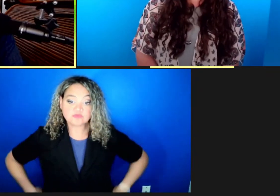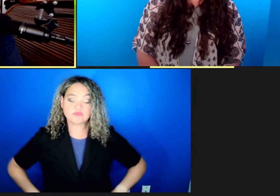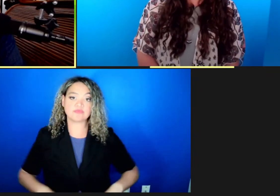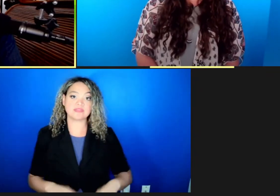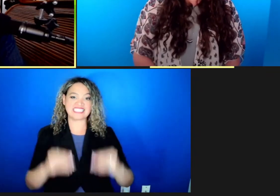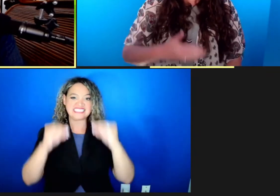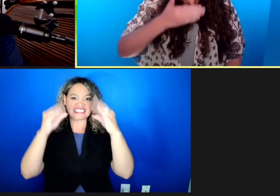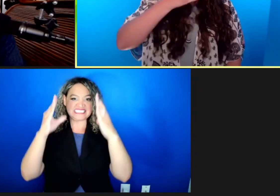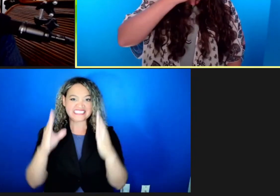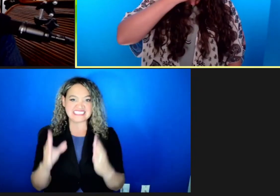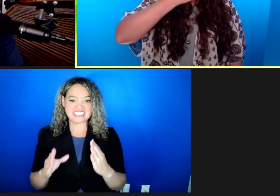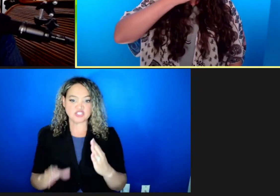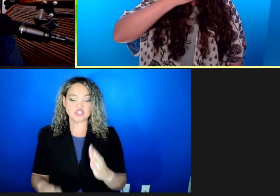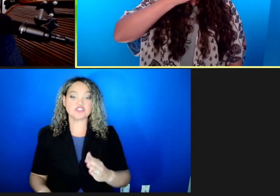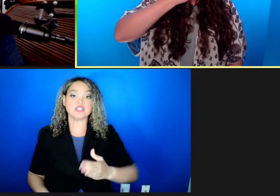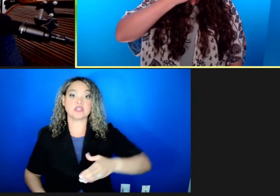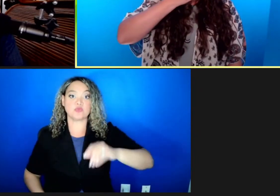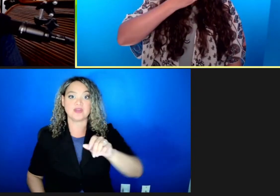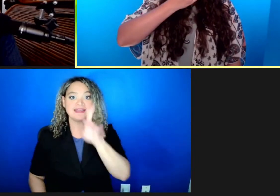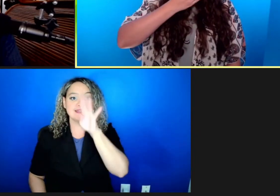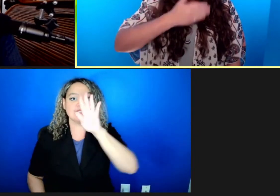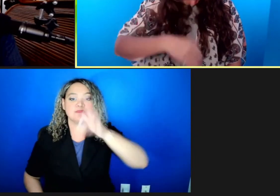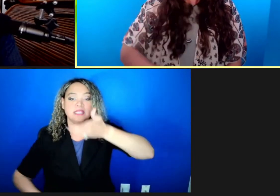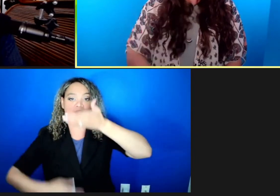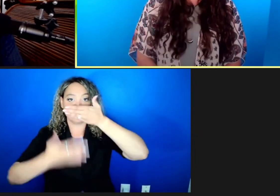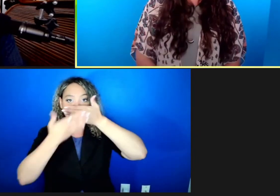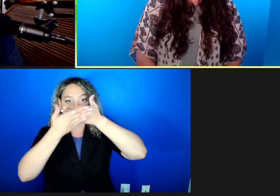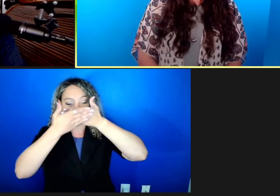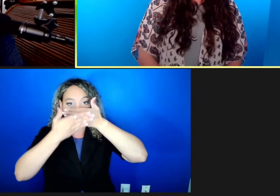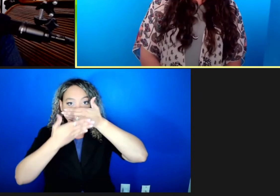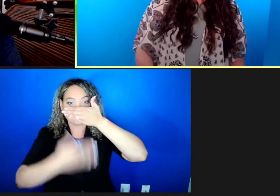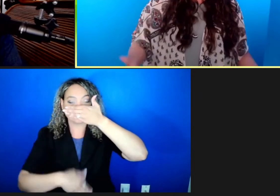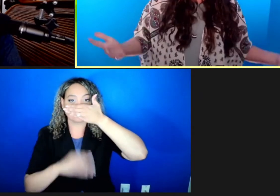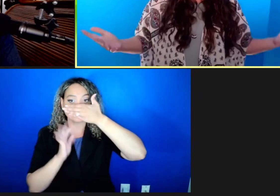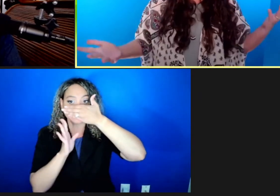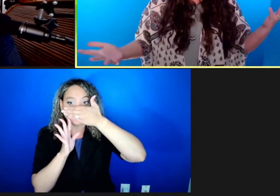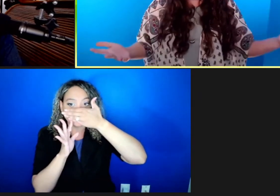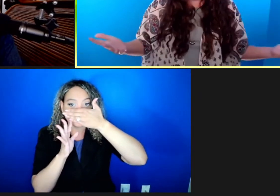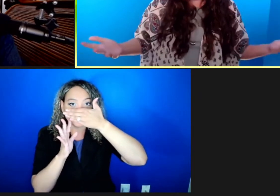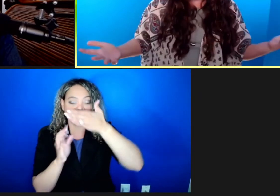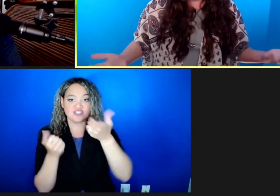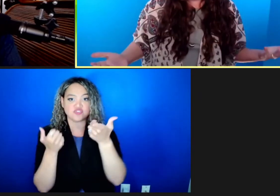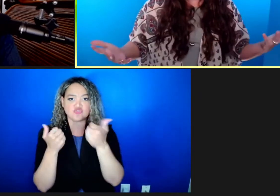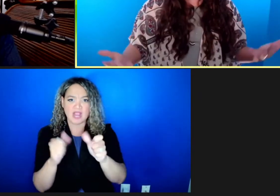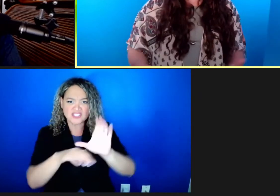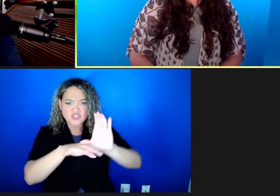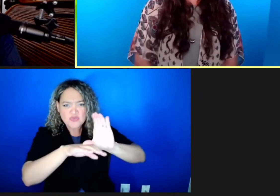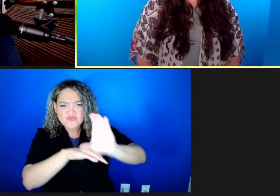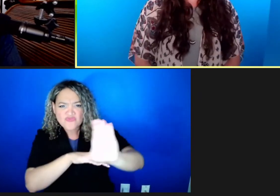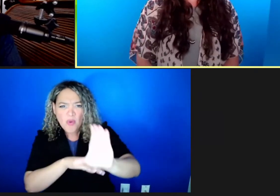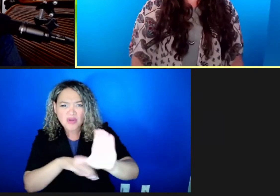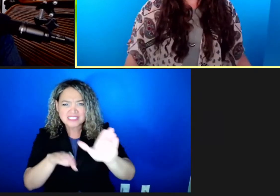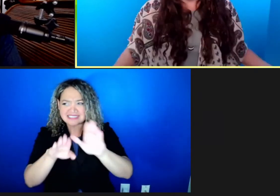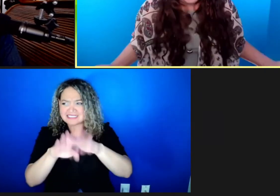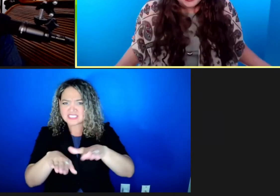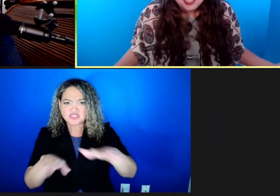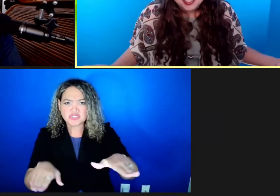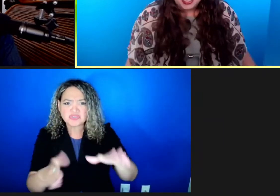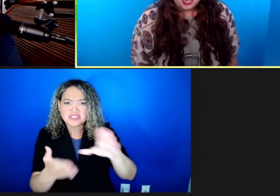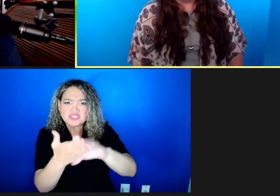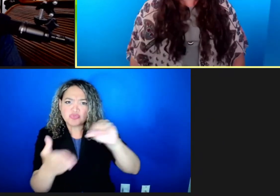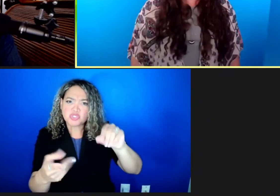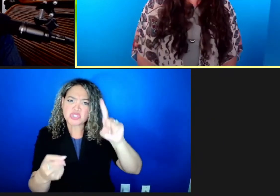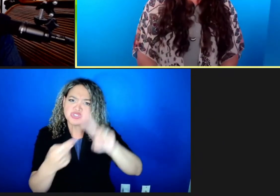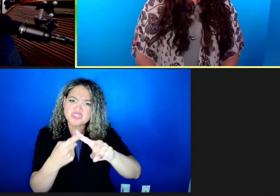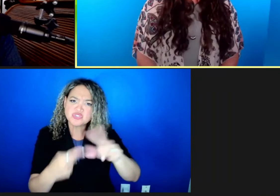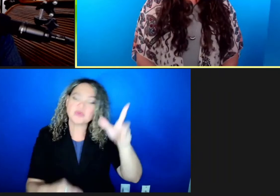Professors or teachers would speak with their mouths covered, trying to somehow force these kids to learn to hear.